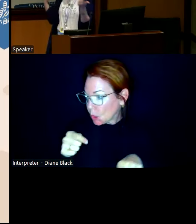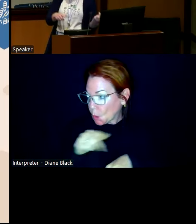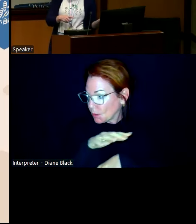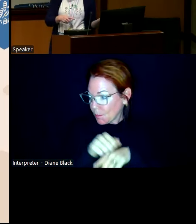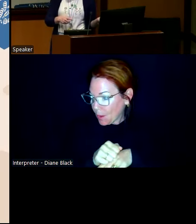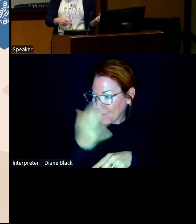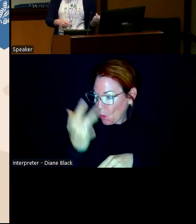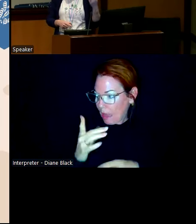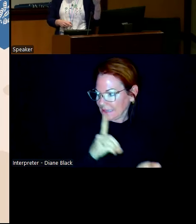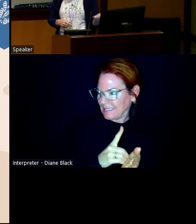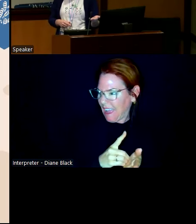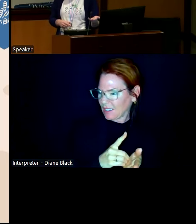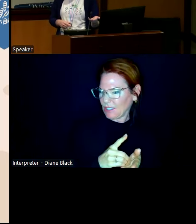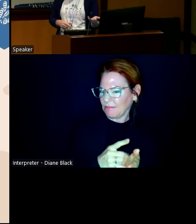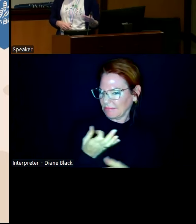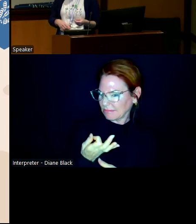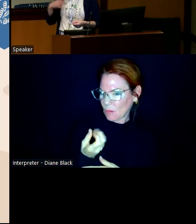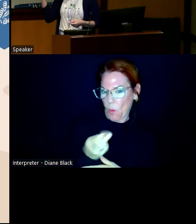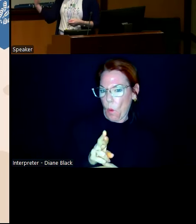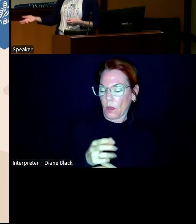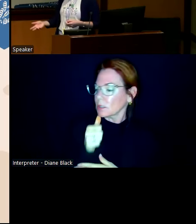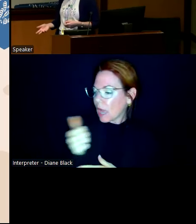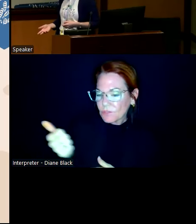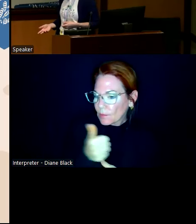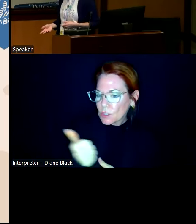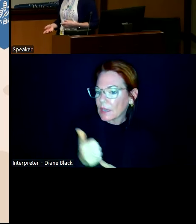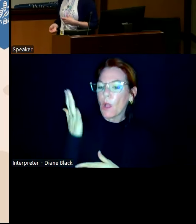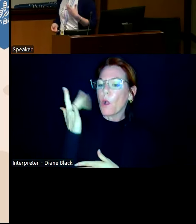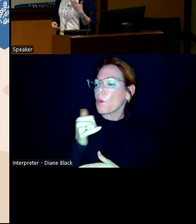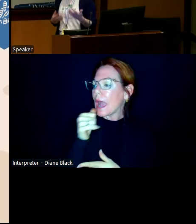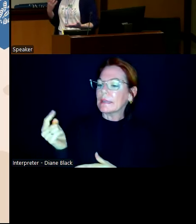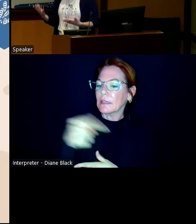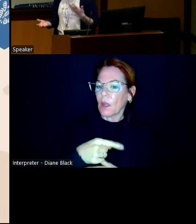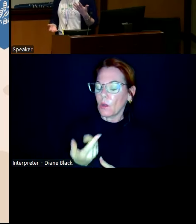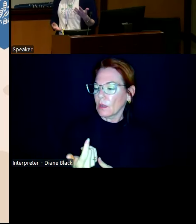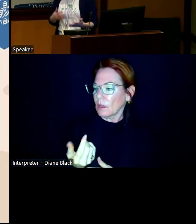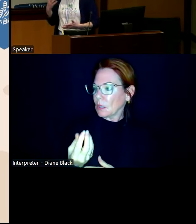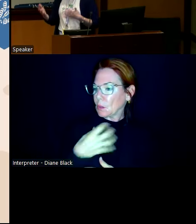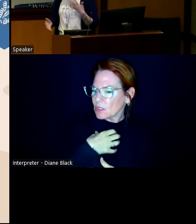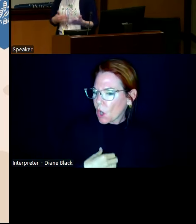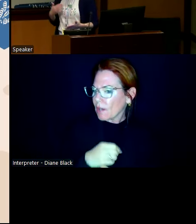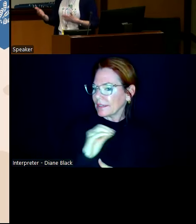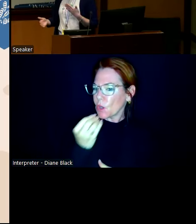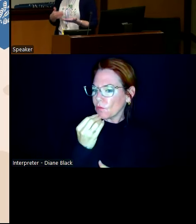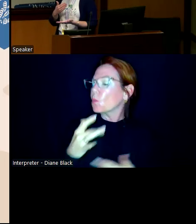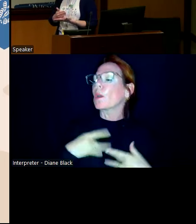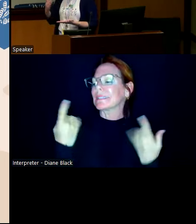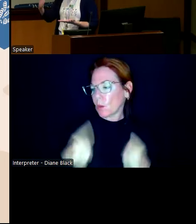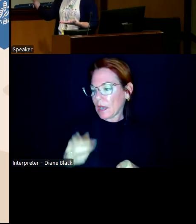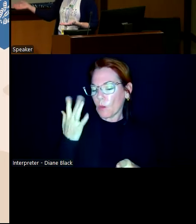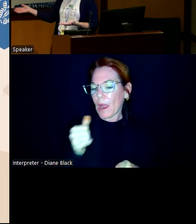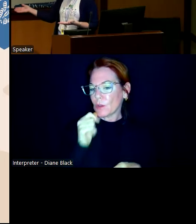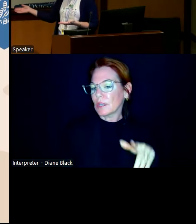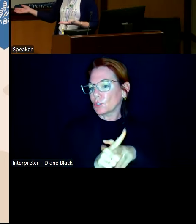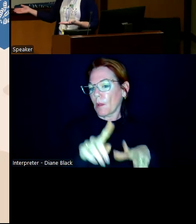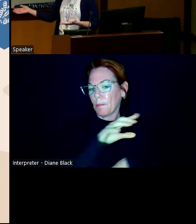jerk? Or did you not go to the appointment because you didn't have transportation or you didn't have food in your belly? What's going on here? There's lots of things that are going to stop